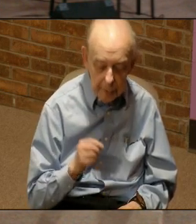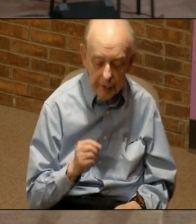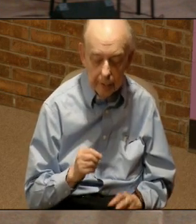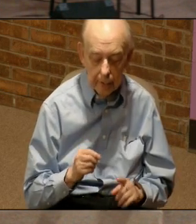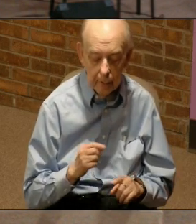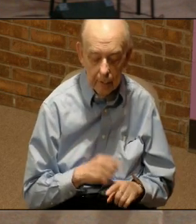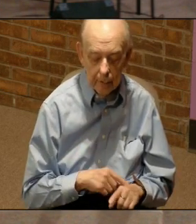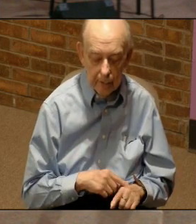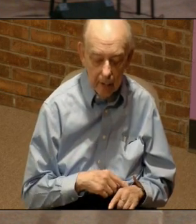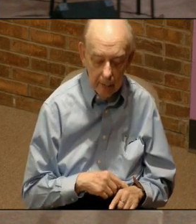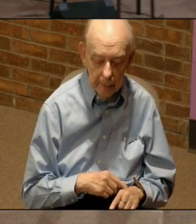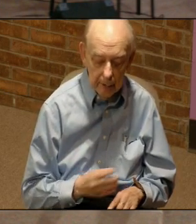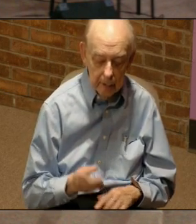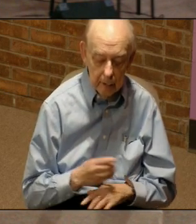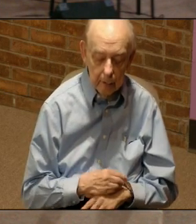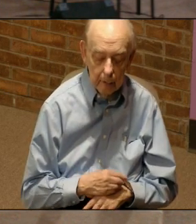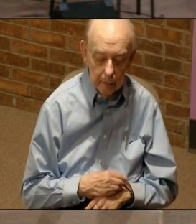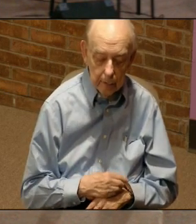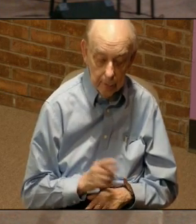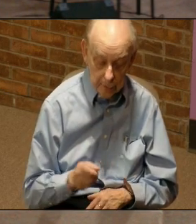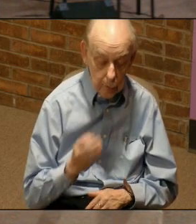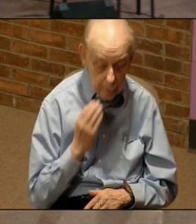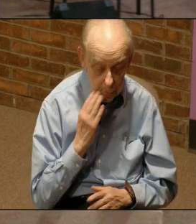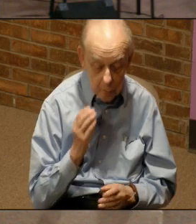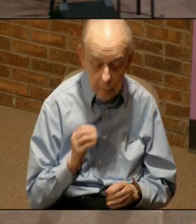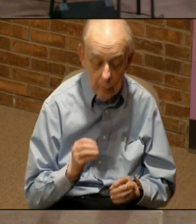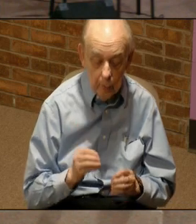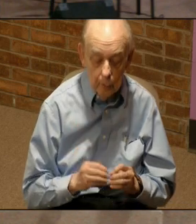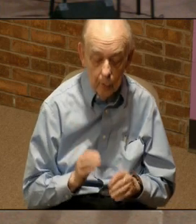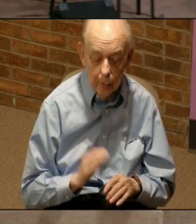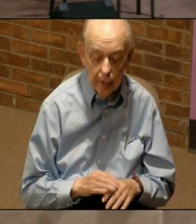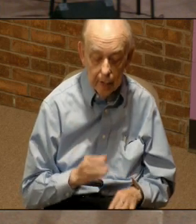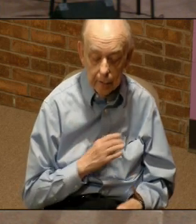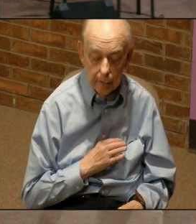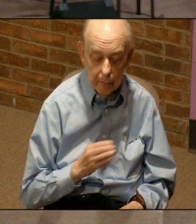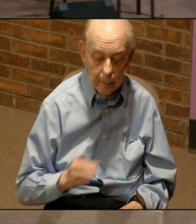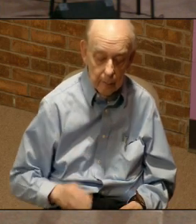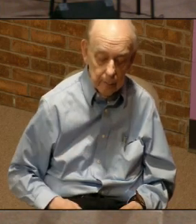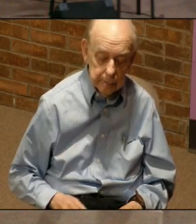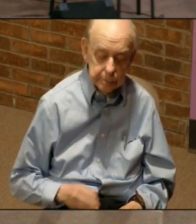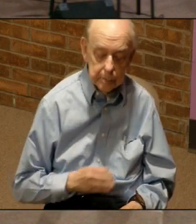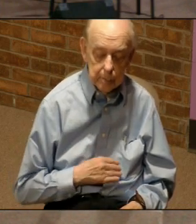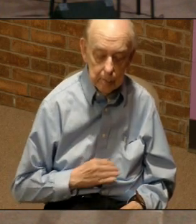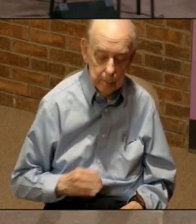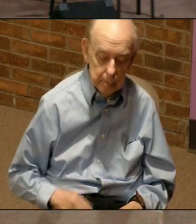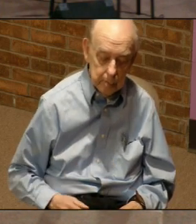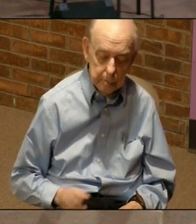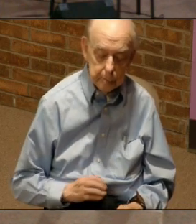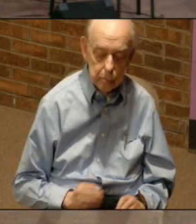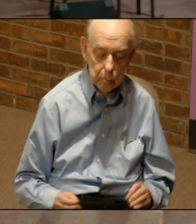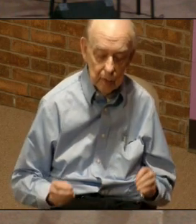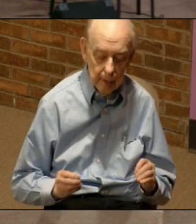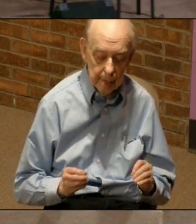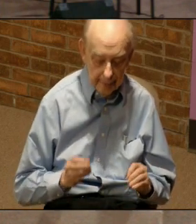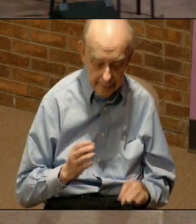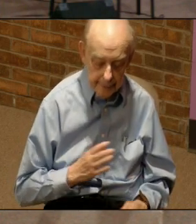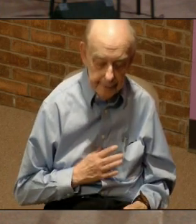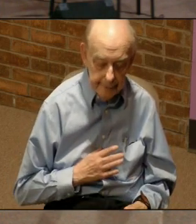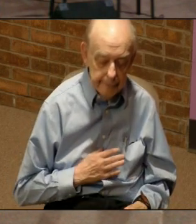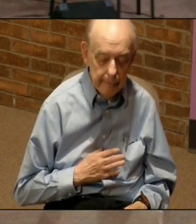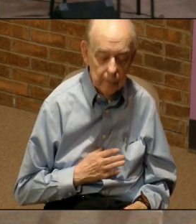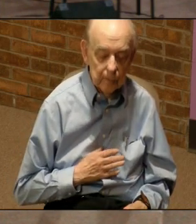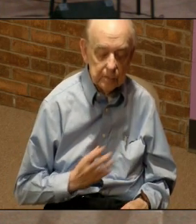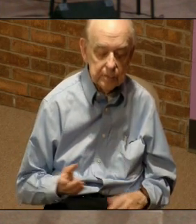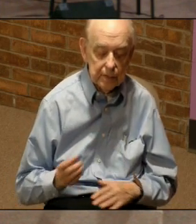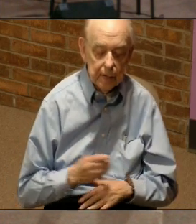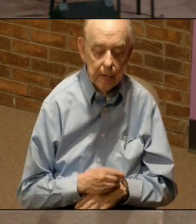and the time, you know more than Christ does. Because Christ even said, no man knoweth the day nor the hour in